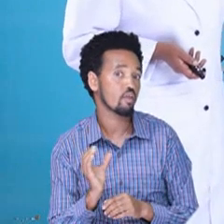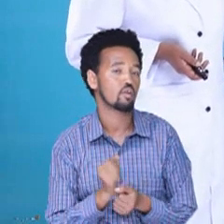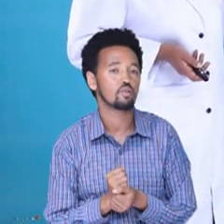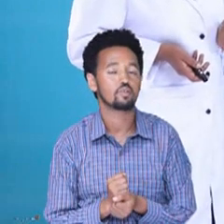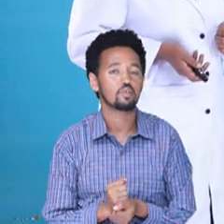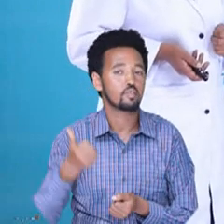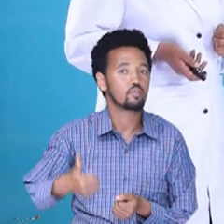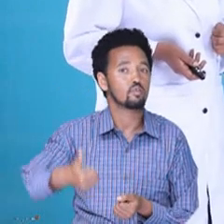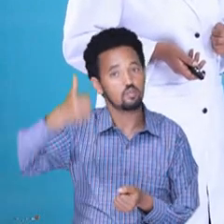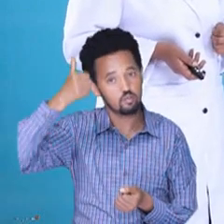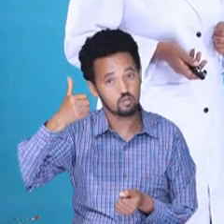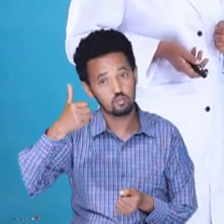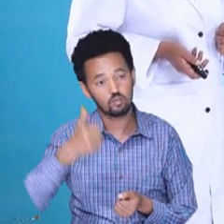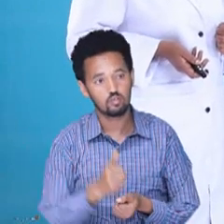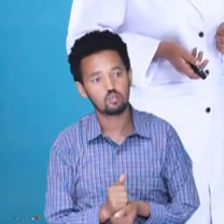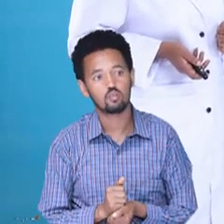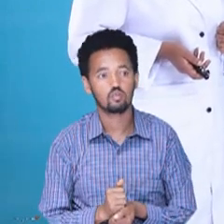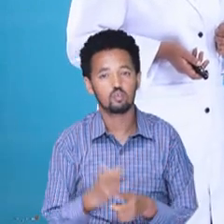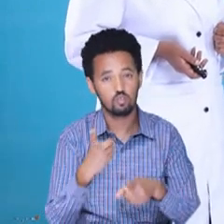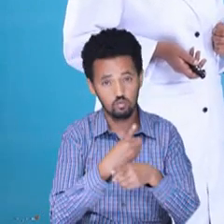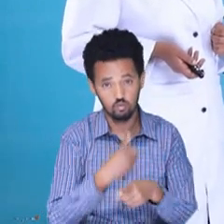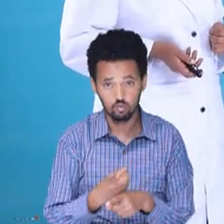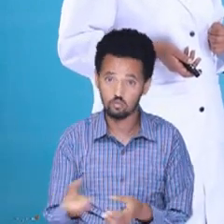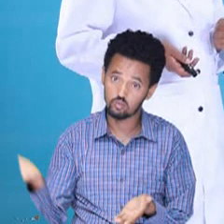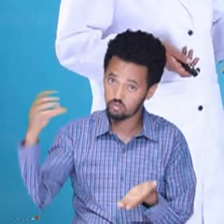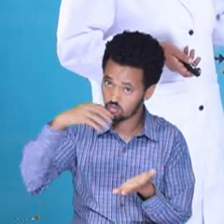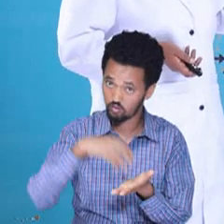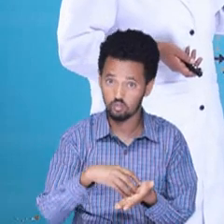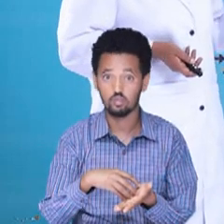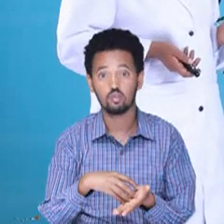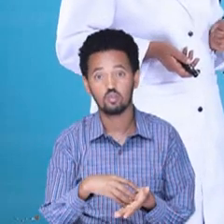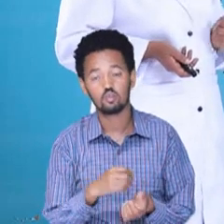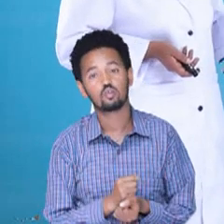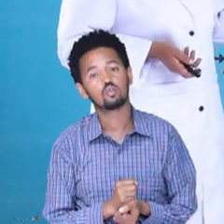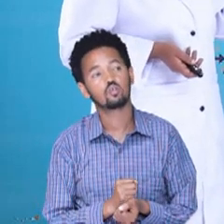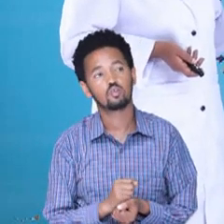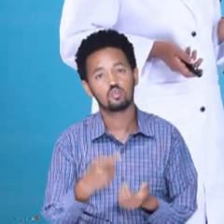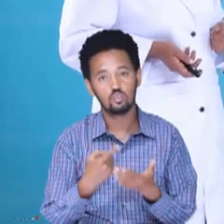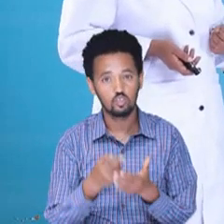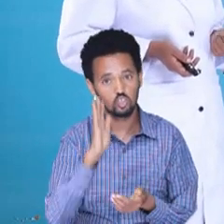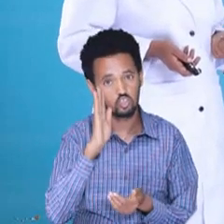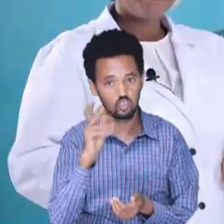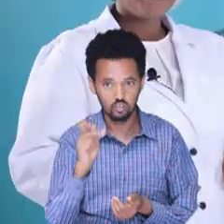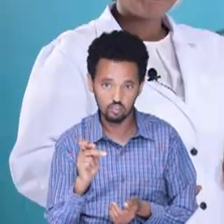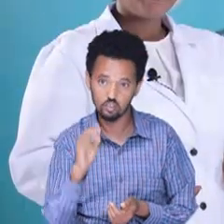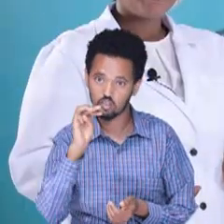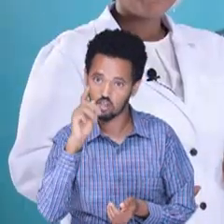The major non-Rift Valley natural lakes include Victoria, Chad,